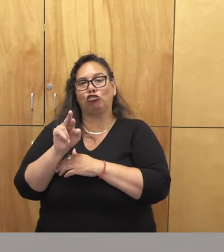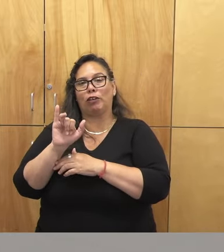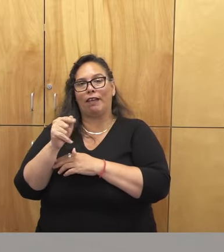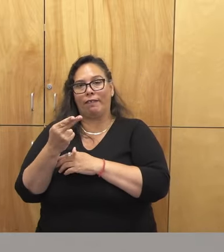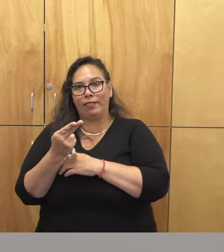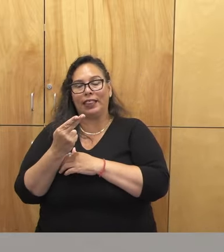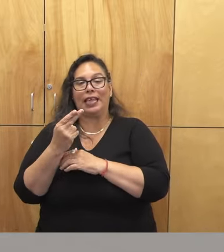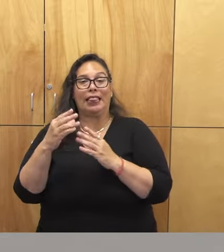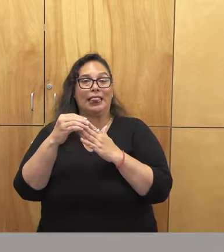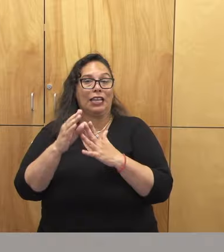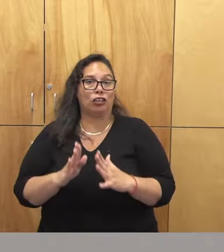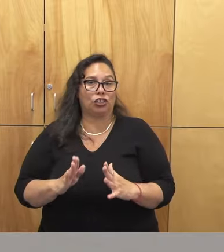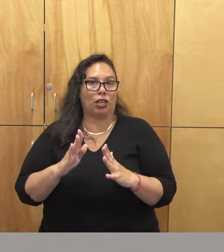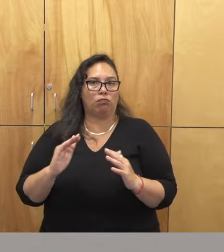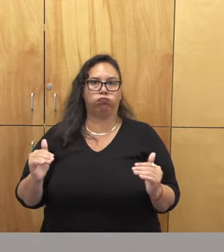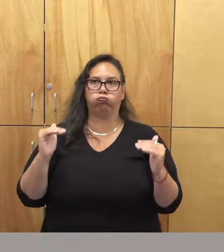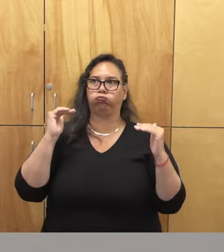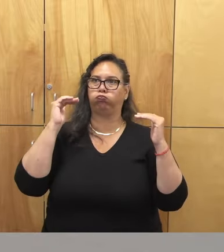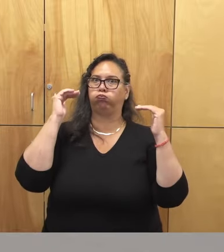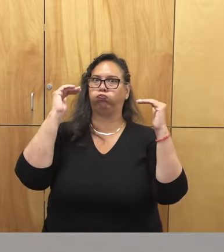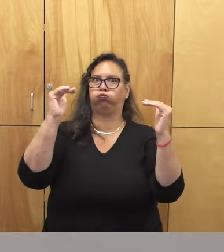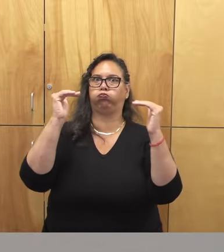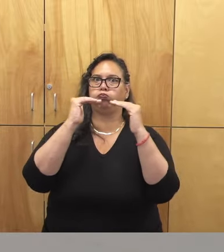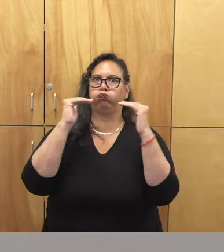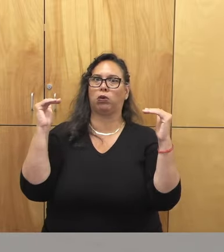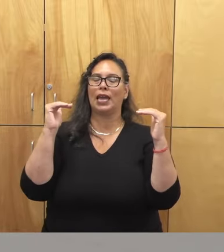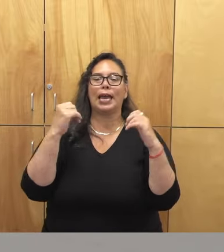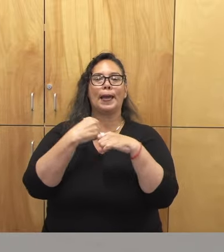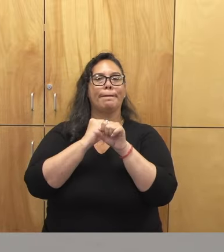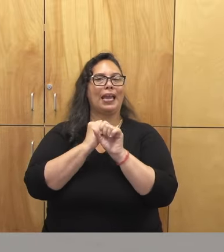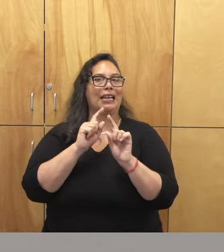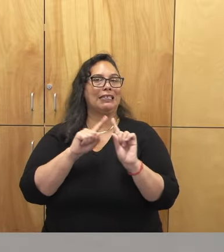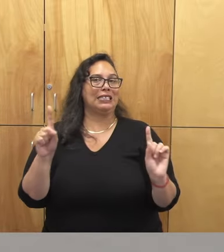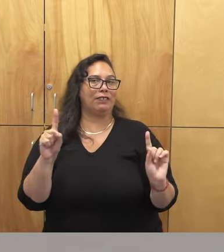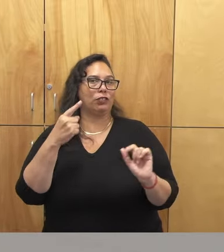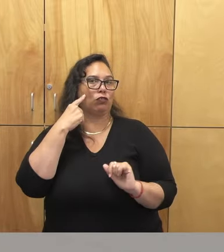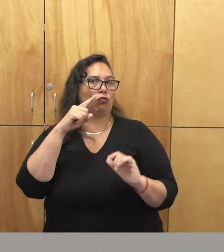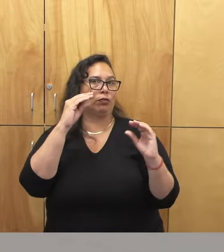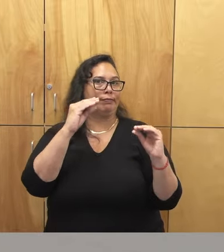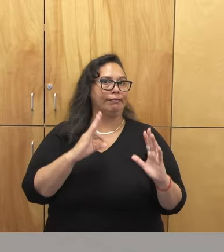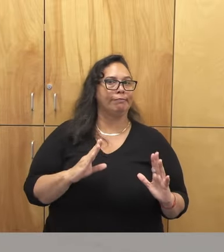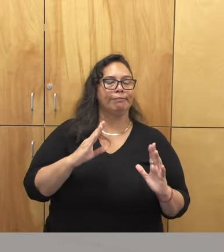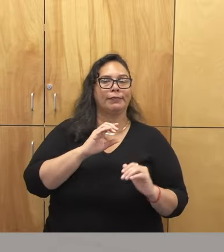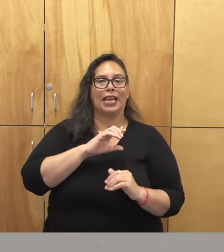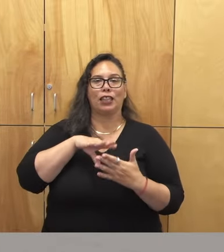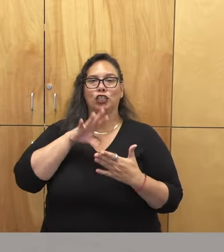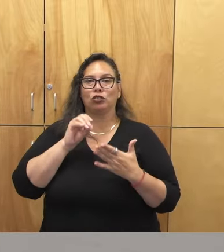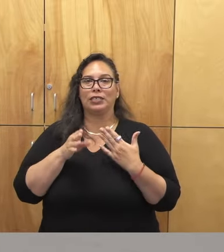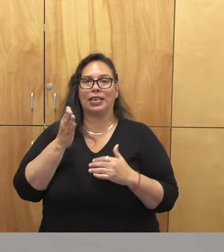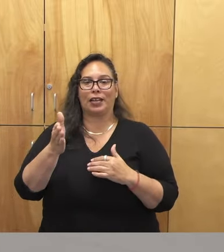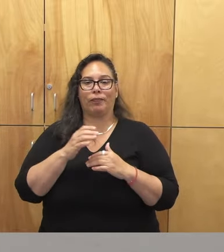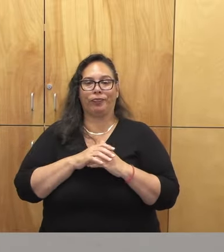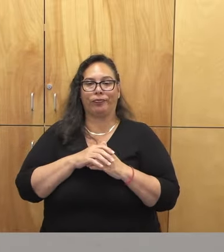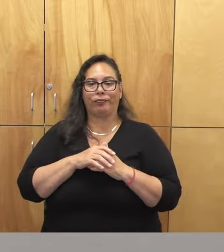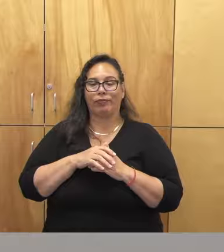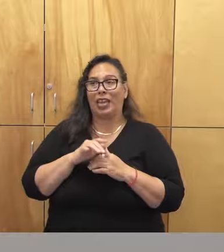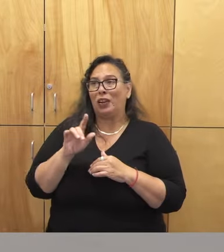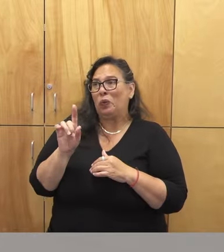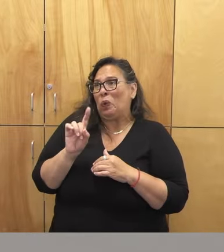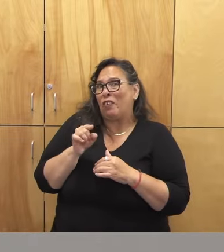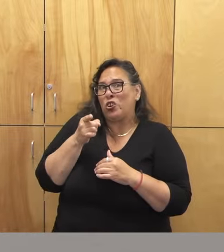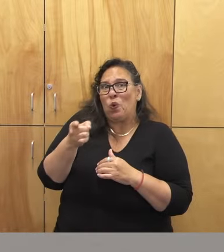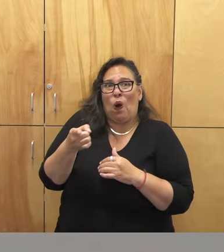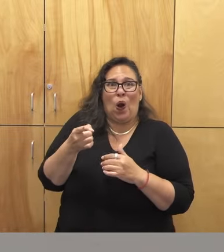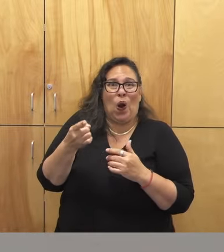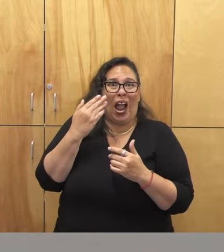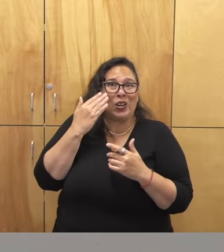high bar, and she made a difference in the faculty and the students there. And Ms. Griffith, wherever you are, I know